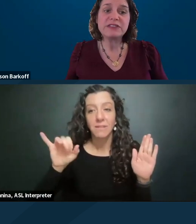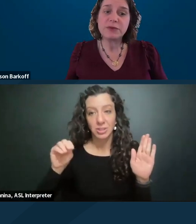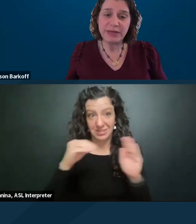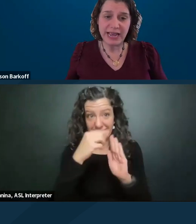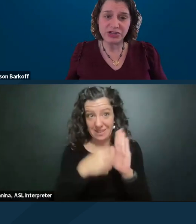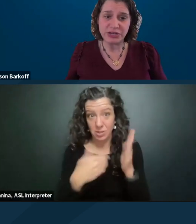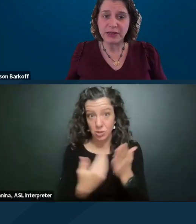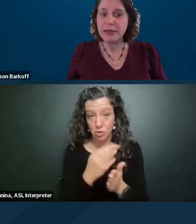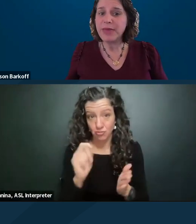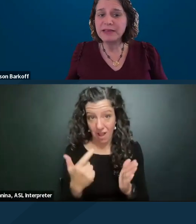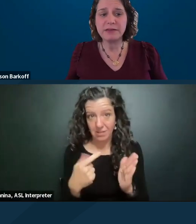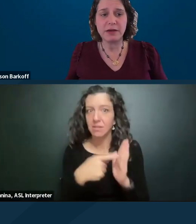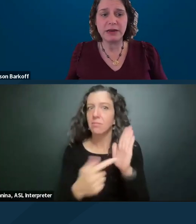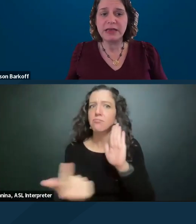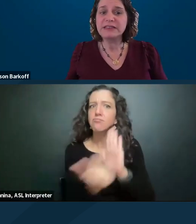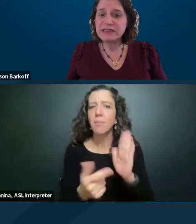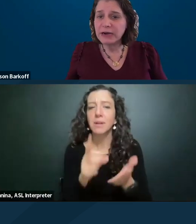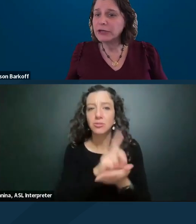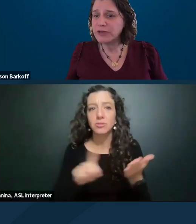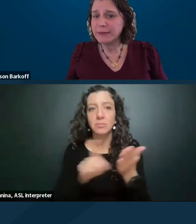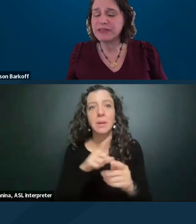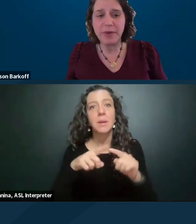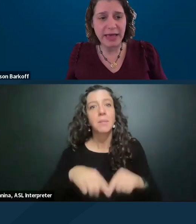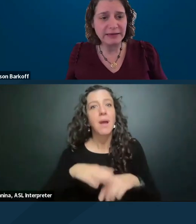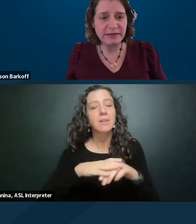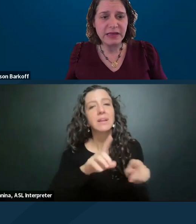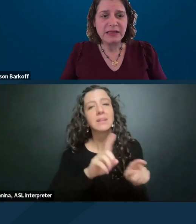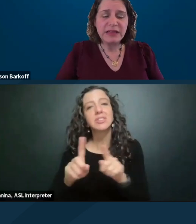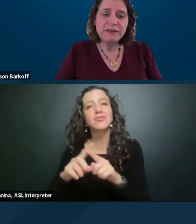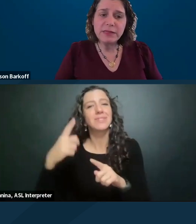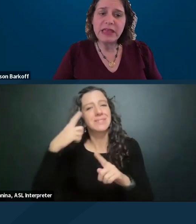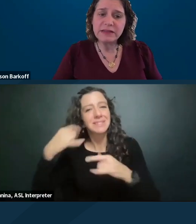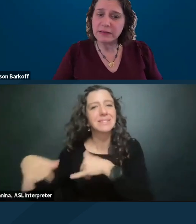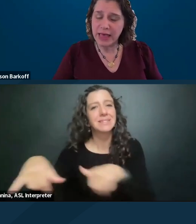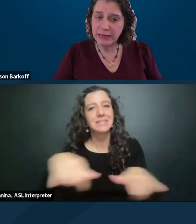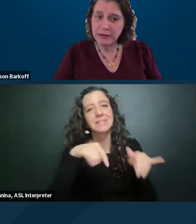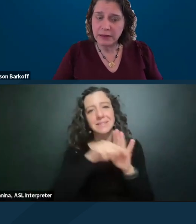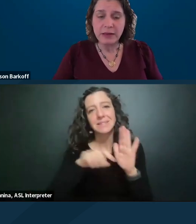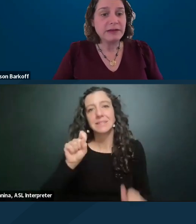prohibit discrimination based on stereotypes and bias. These are